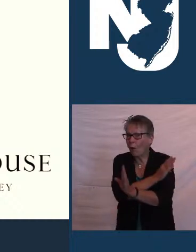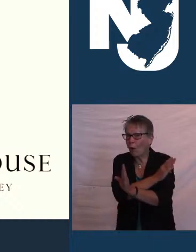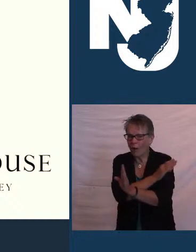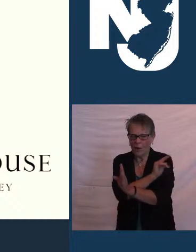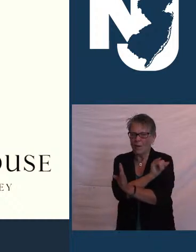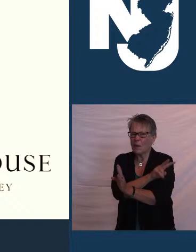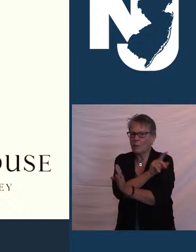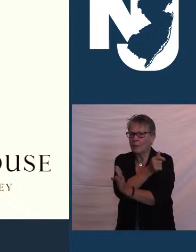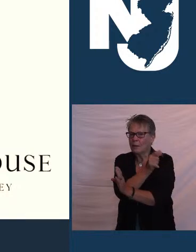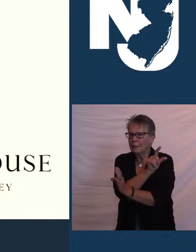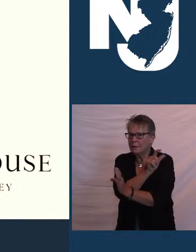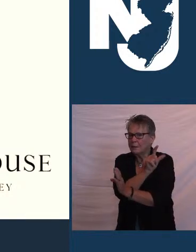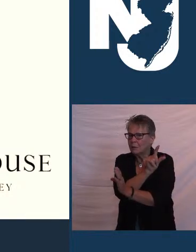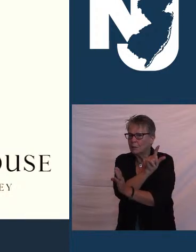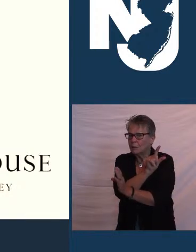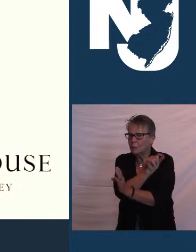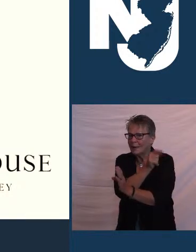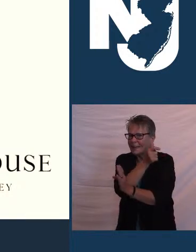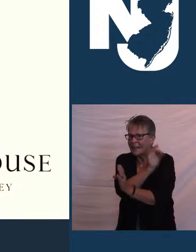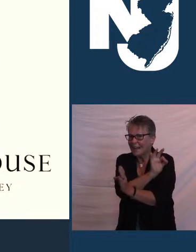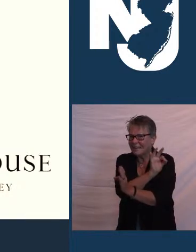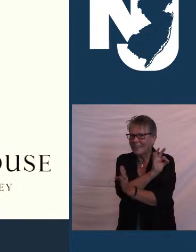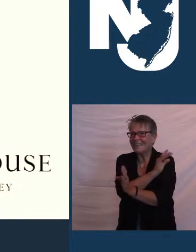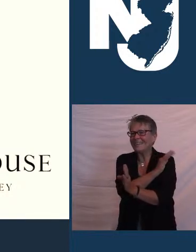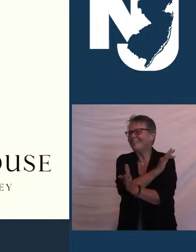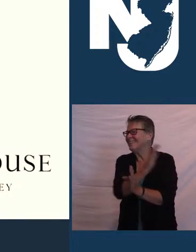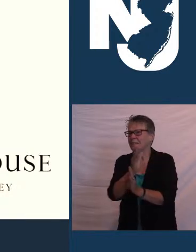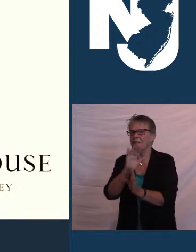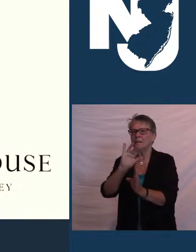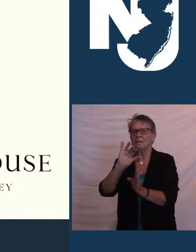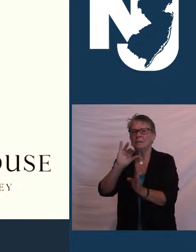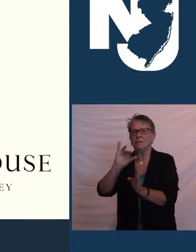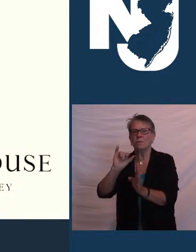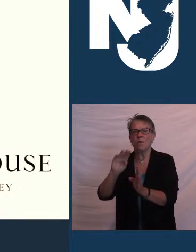Meeting House is Amar and Amanda's first restaurant,